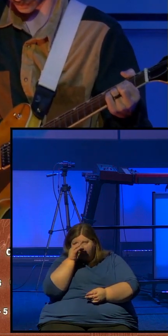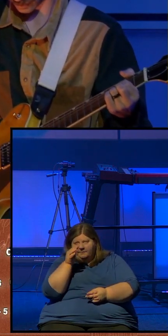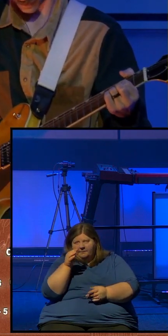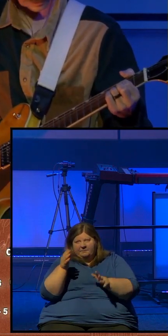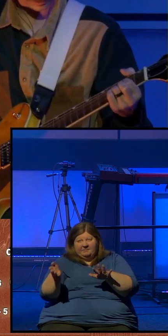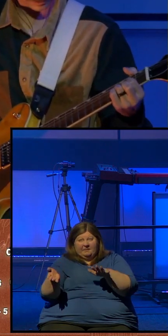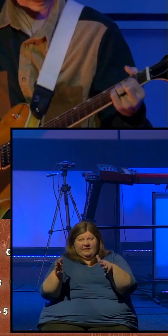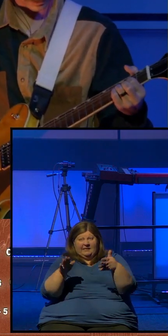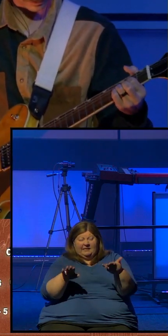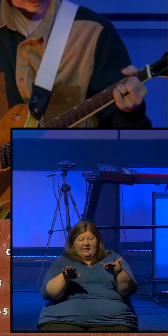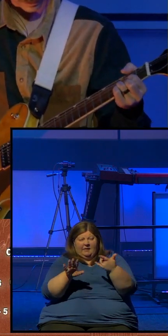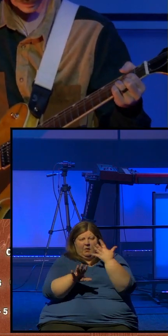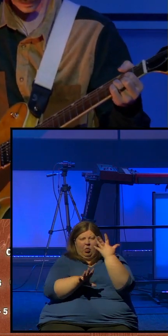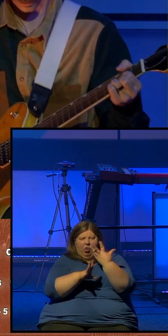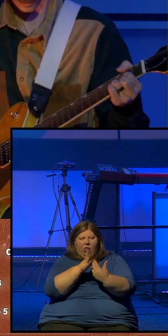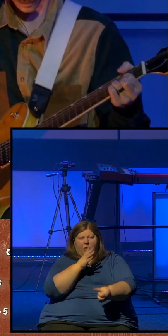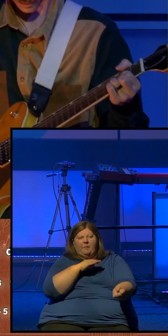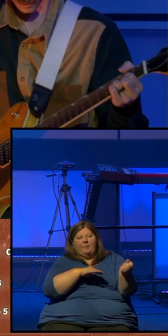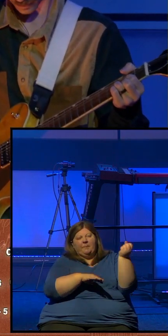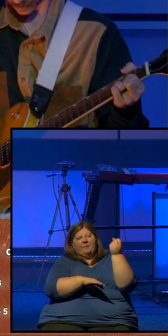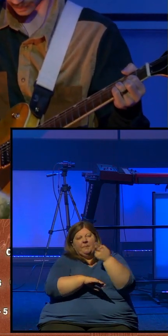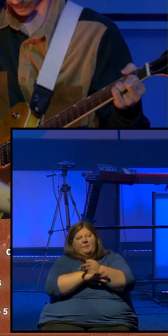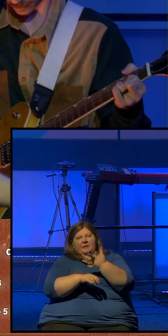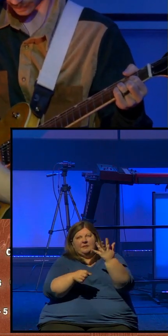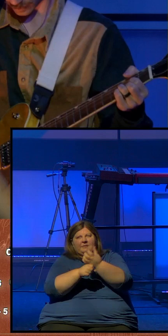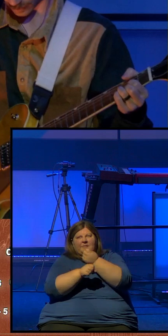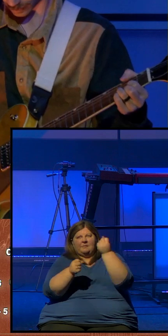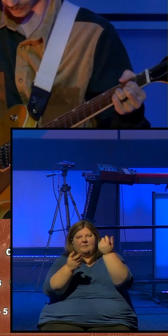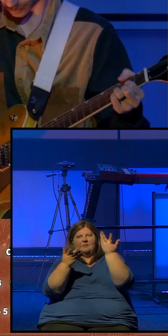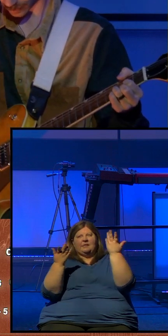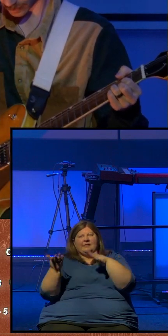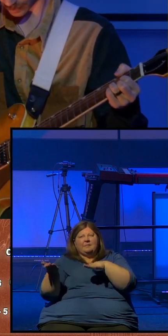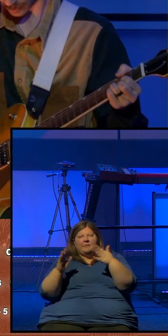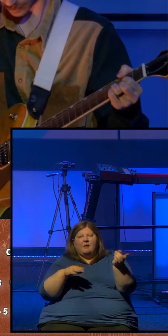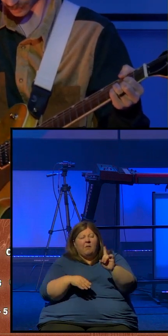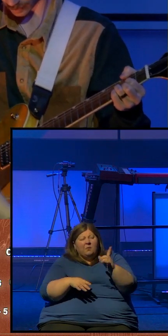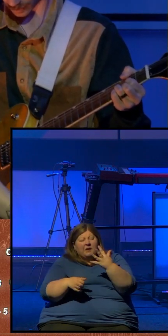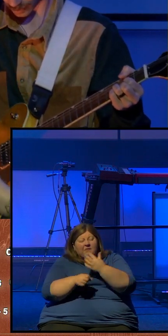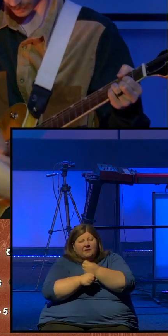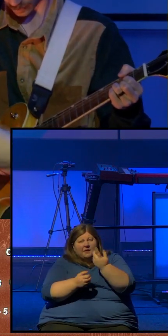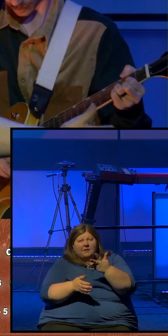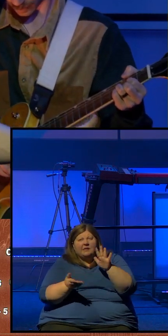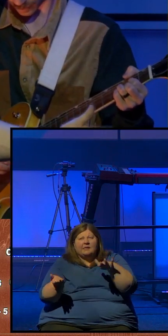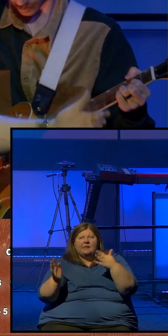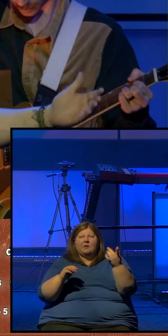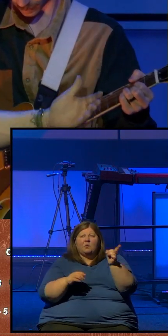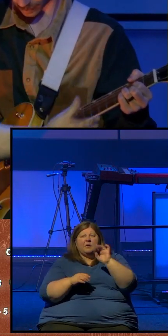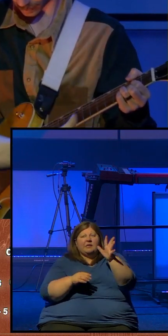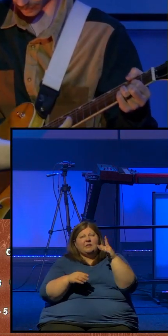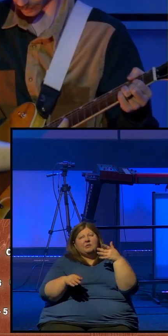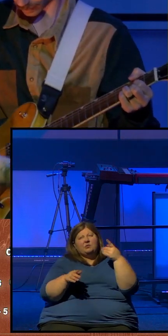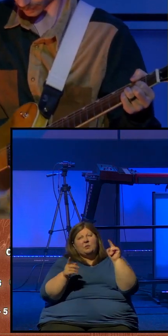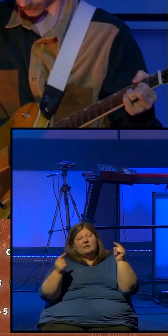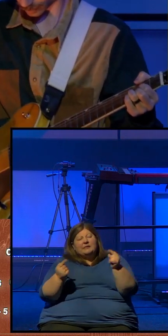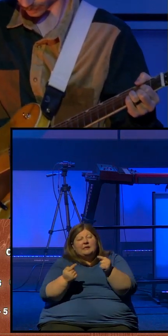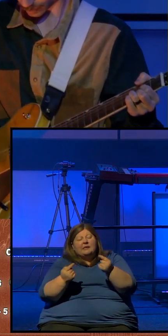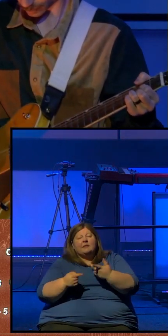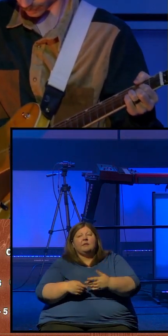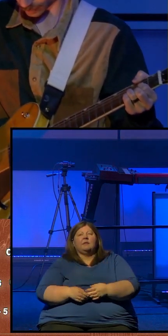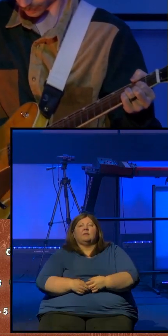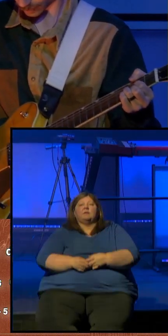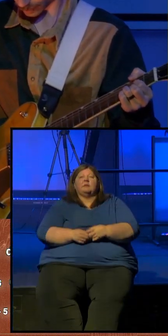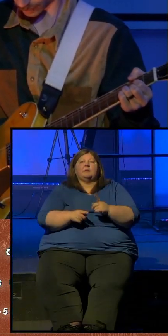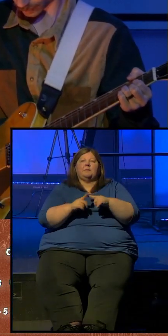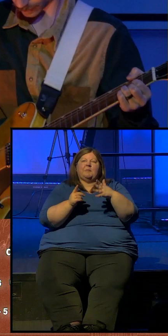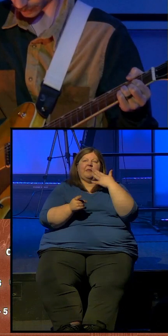Death is swallowed up in victory. Oh, death, where is your victory? Oh, death, where is your sting?